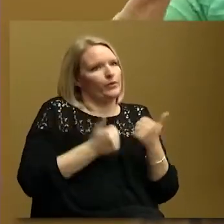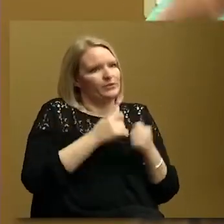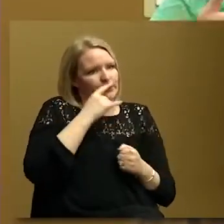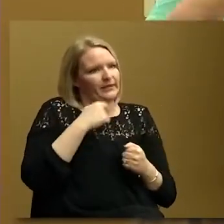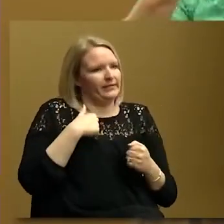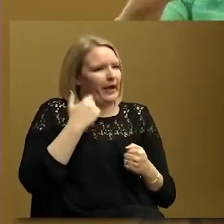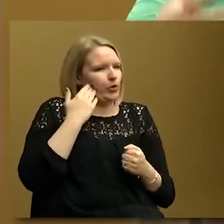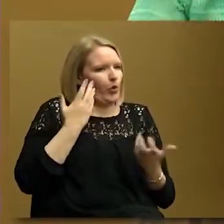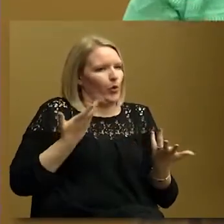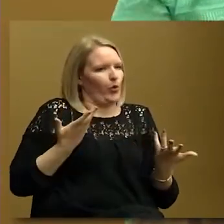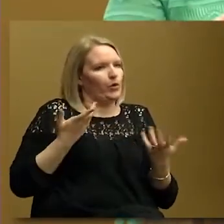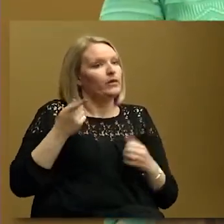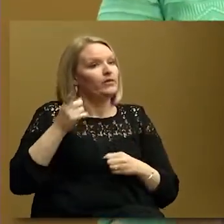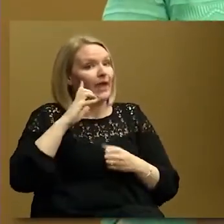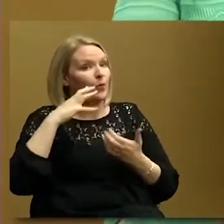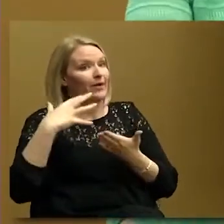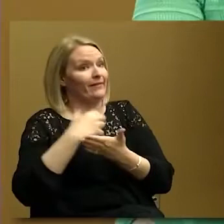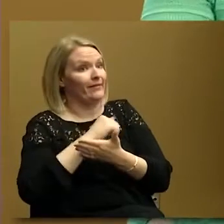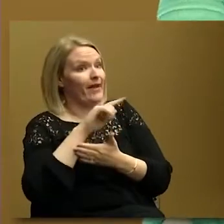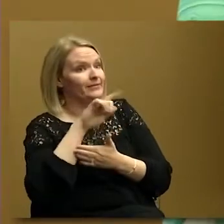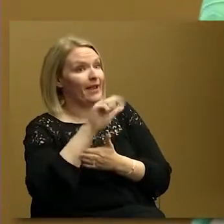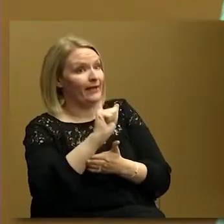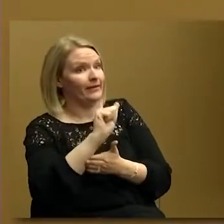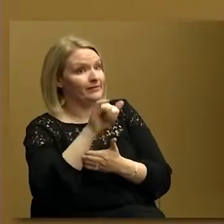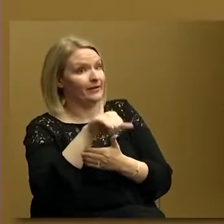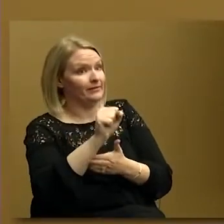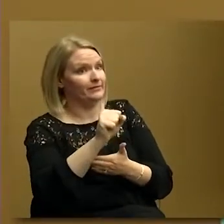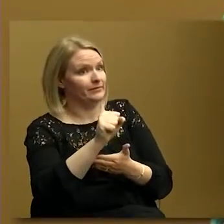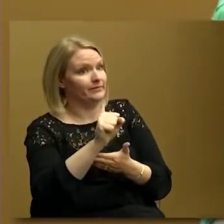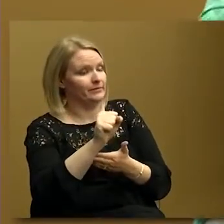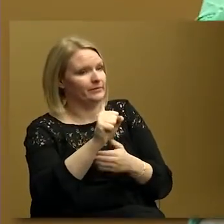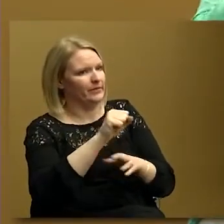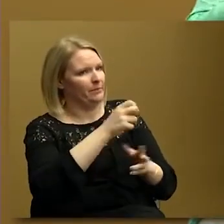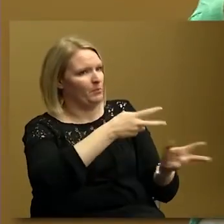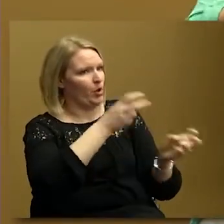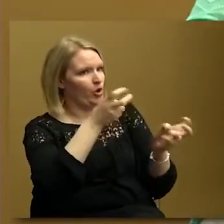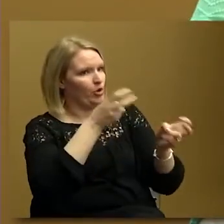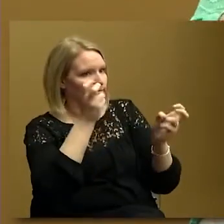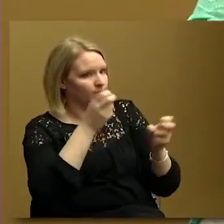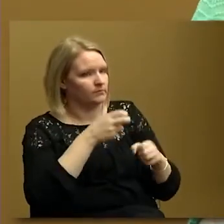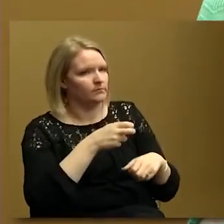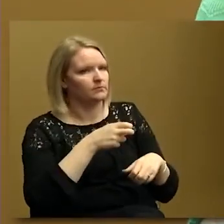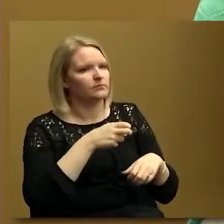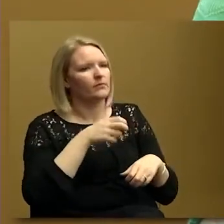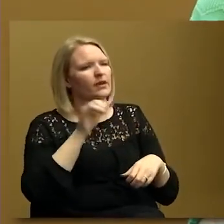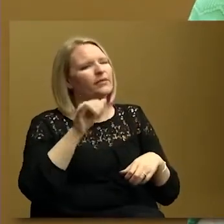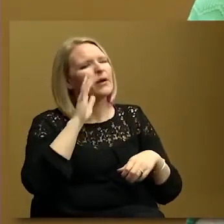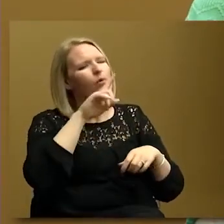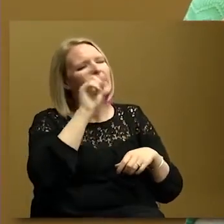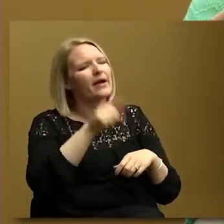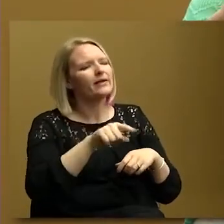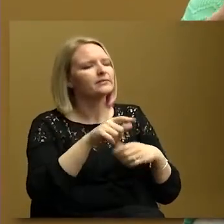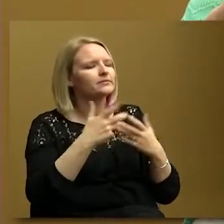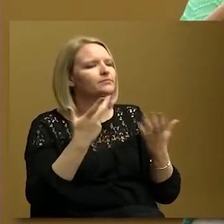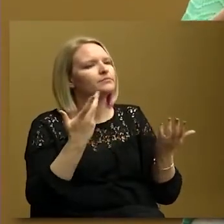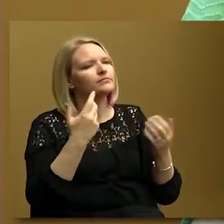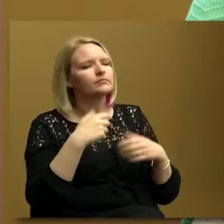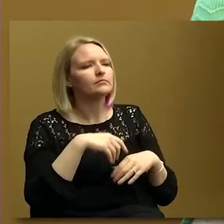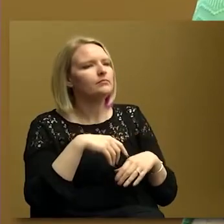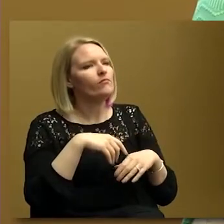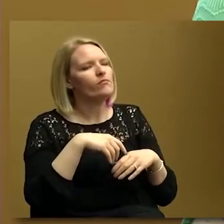is. They collect data from this because it also asks you questions about